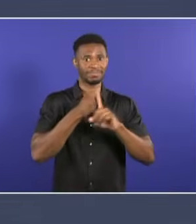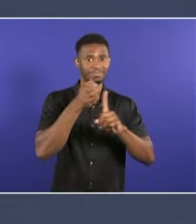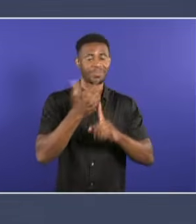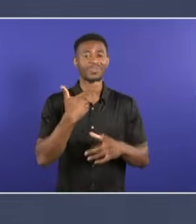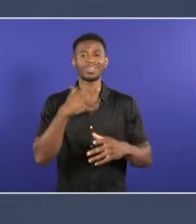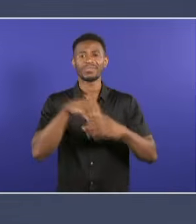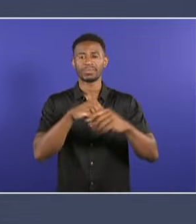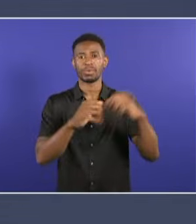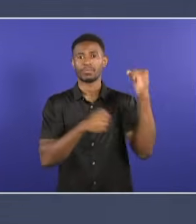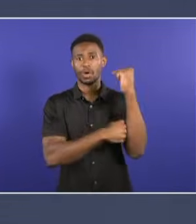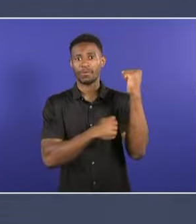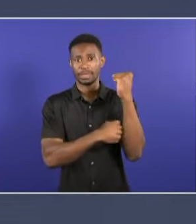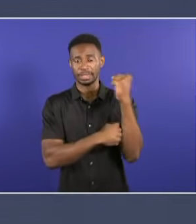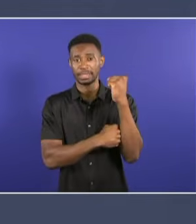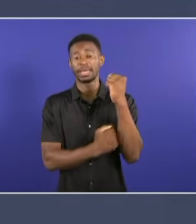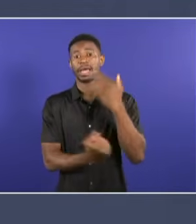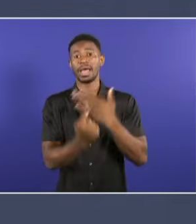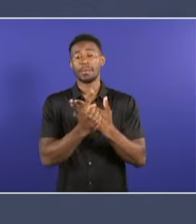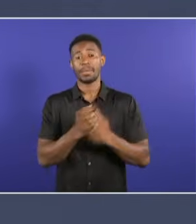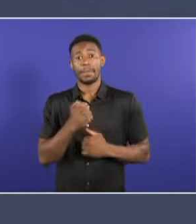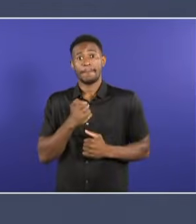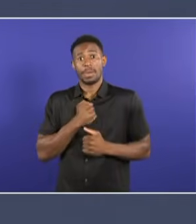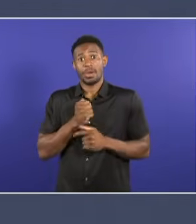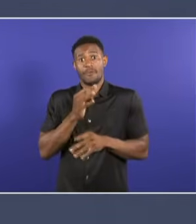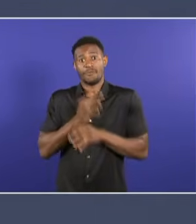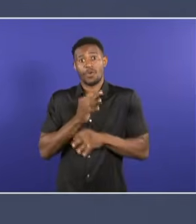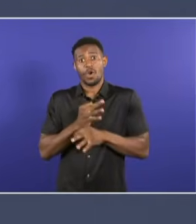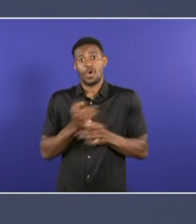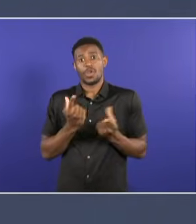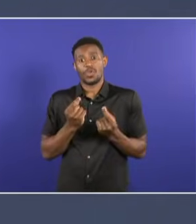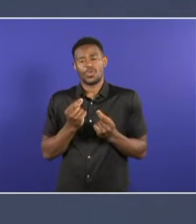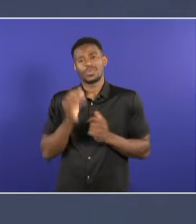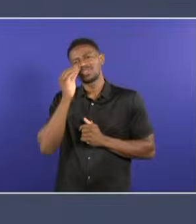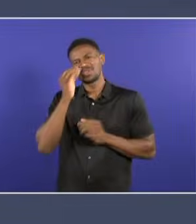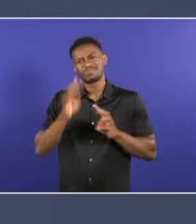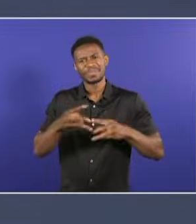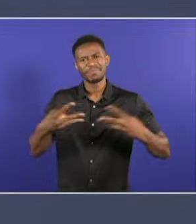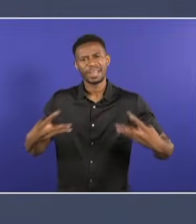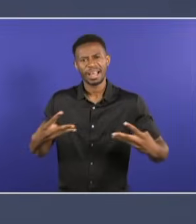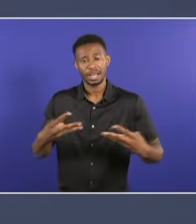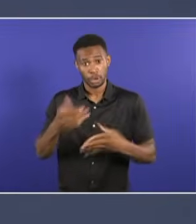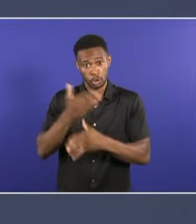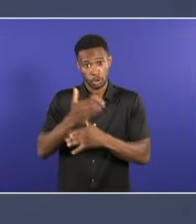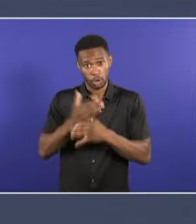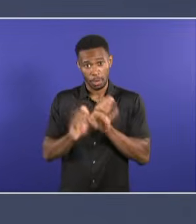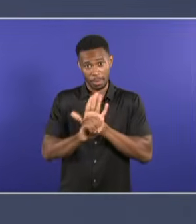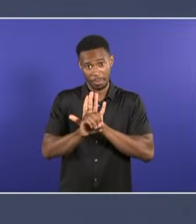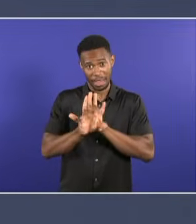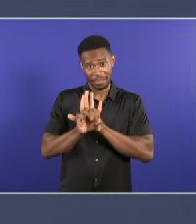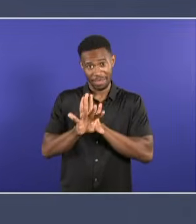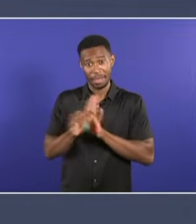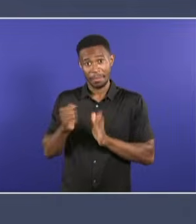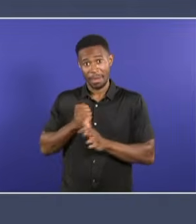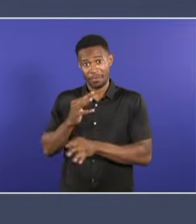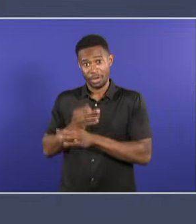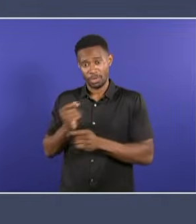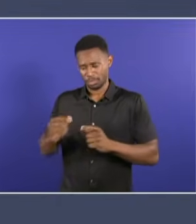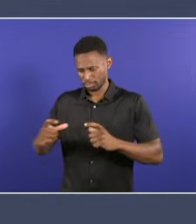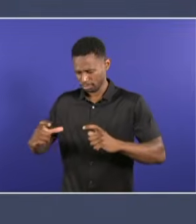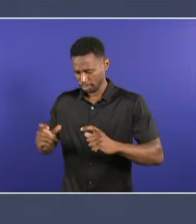dad, he cut out a job advert from the newspaper and he gave it to me with a little handwritten